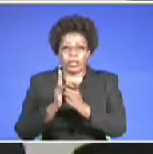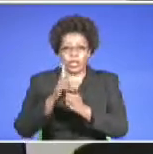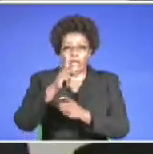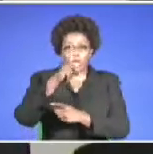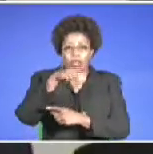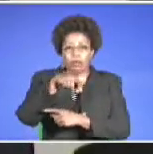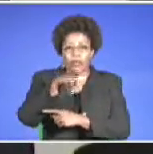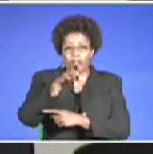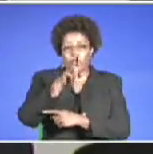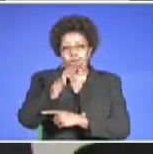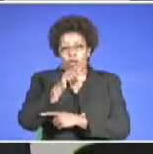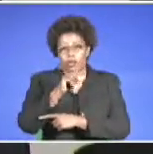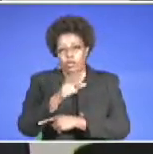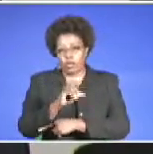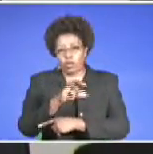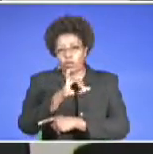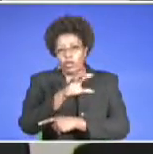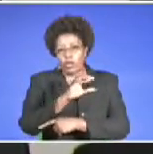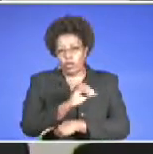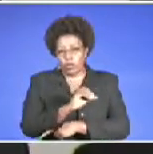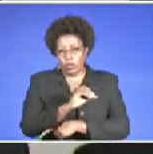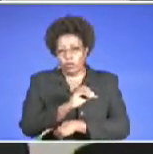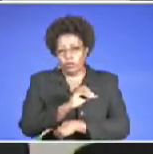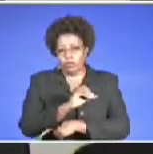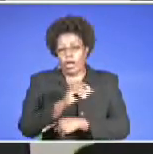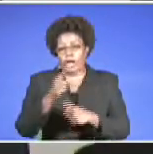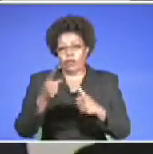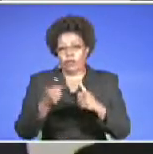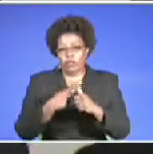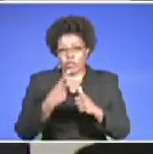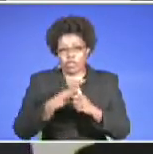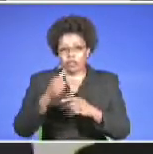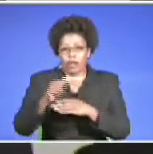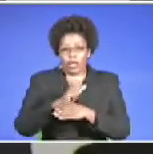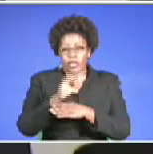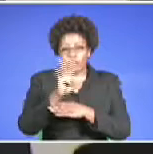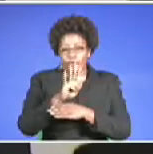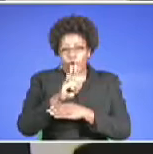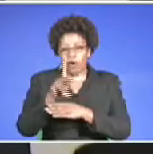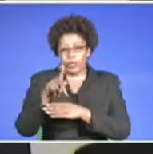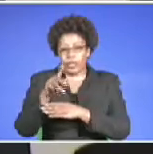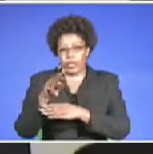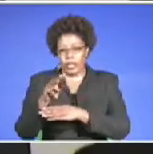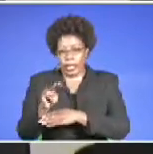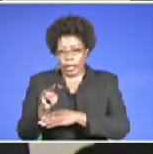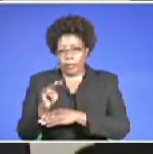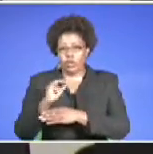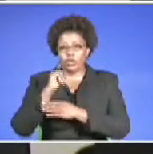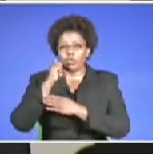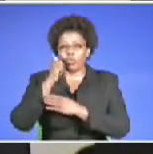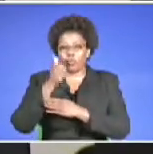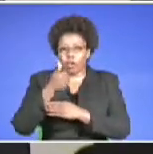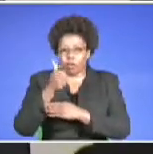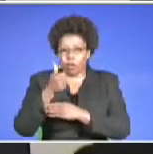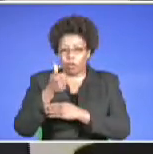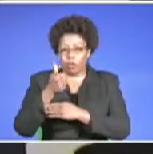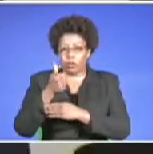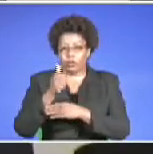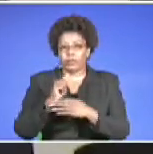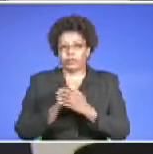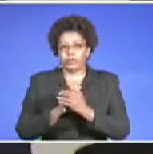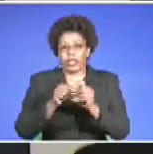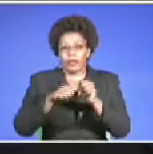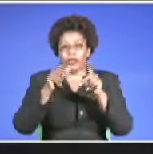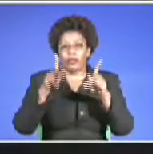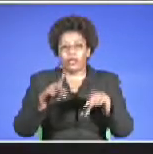midday tomorrow. Our first practice is scheduled for 4 p.m. In Puerto Rico tomorrow. And